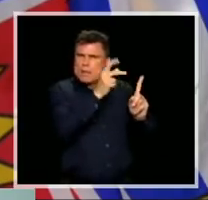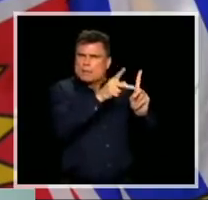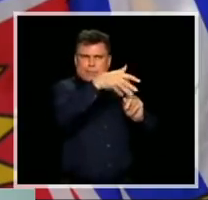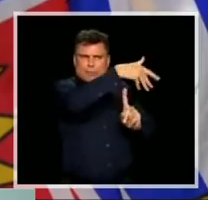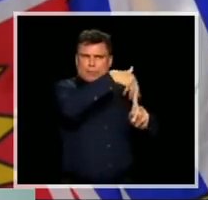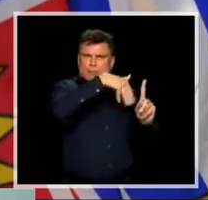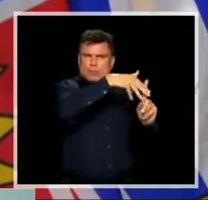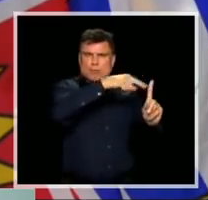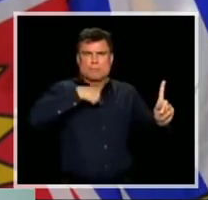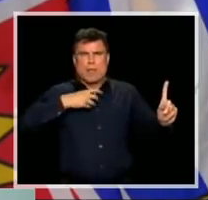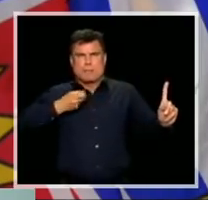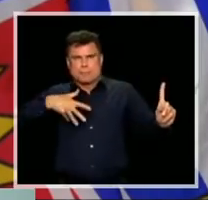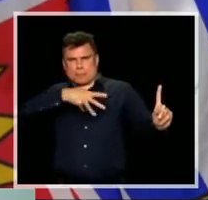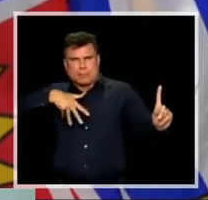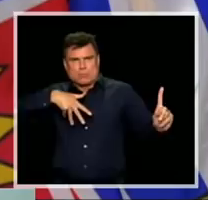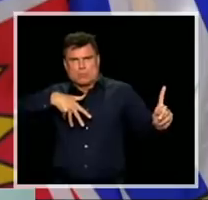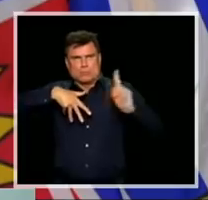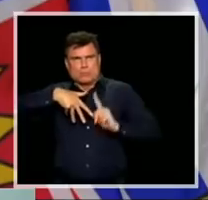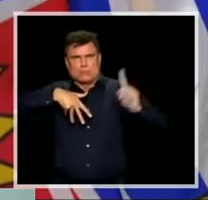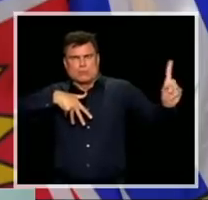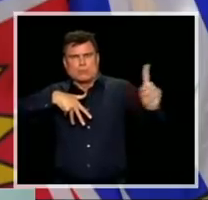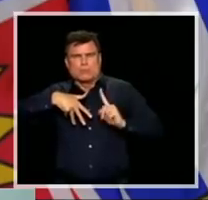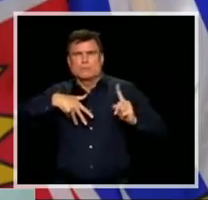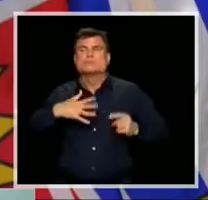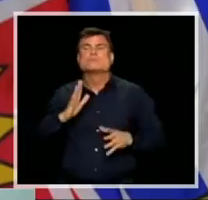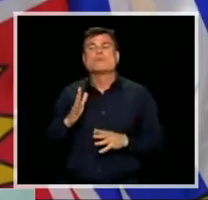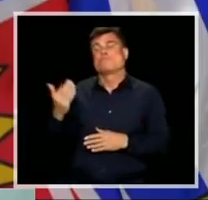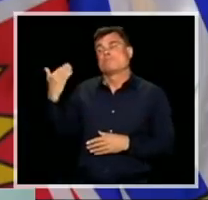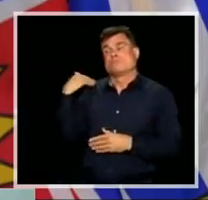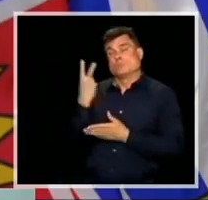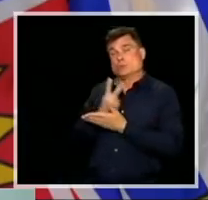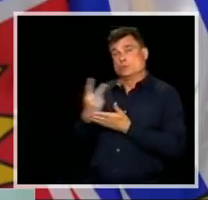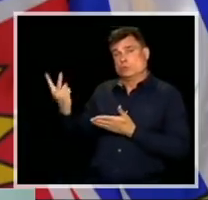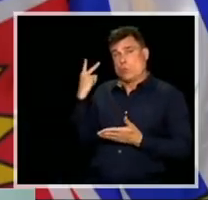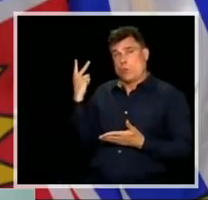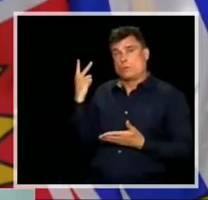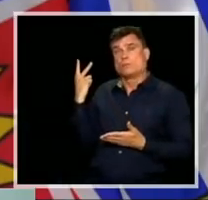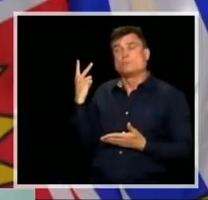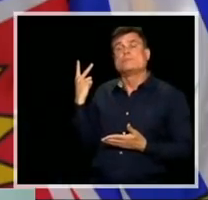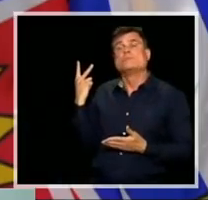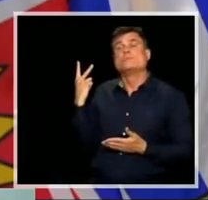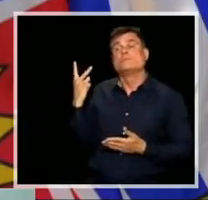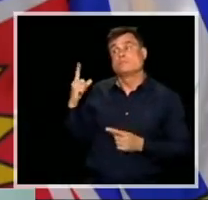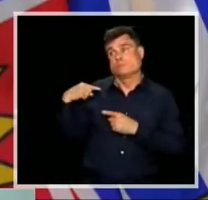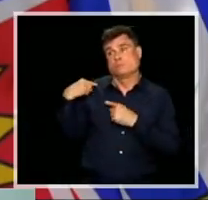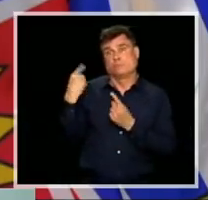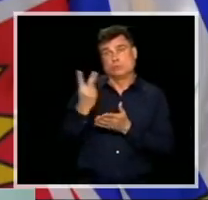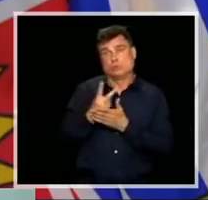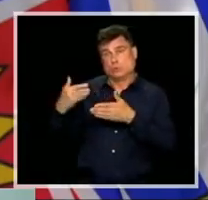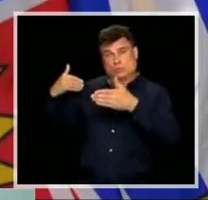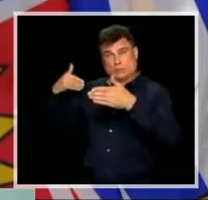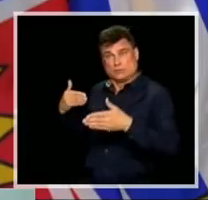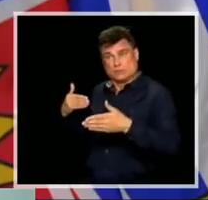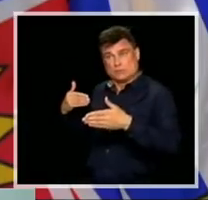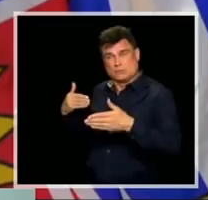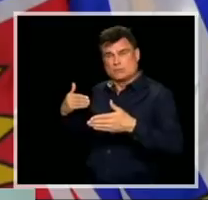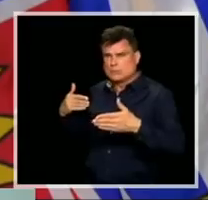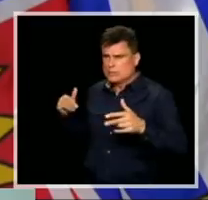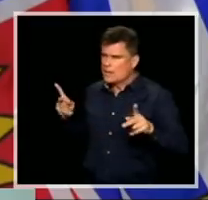will be using this as a research opportunity to better understand the role of children in transmission of